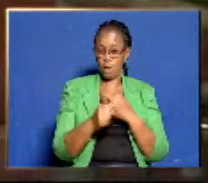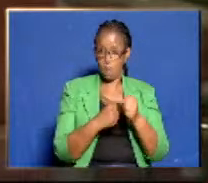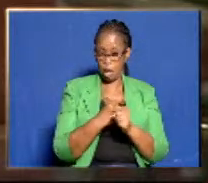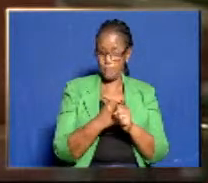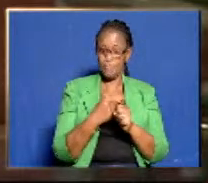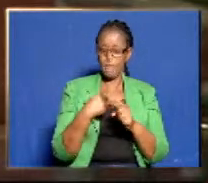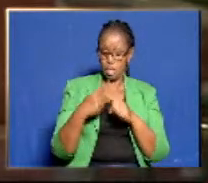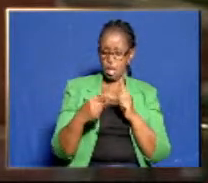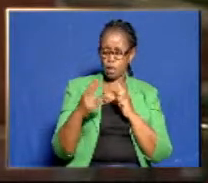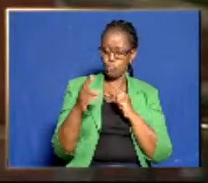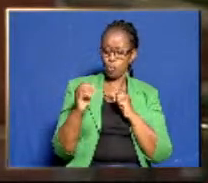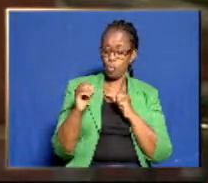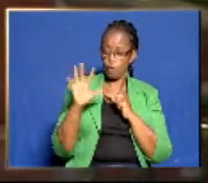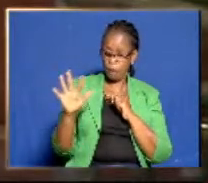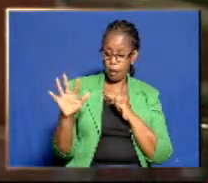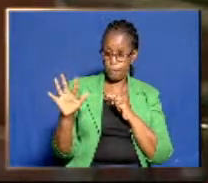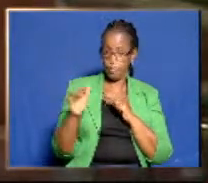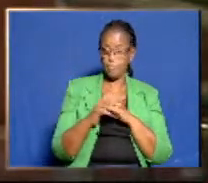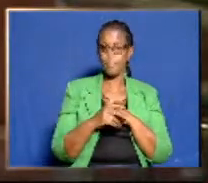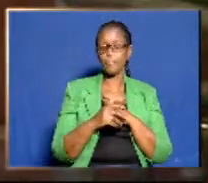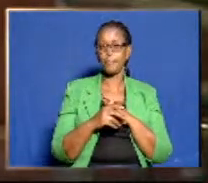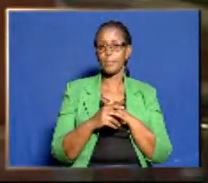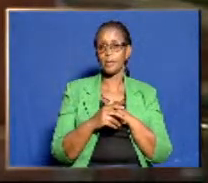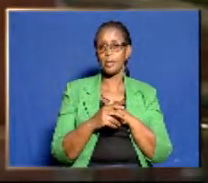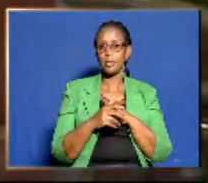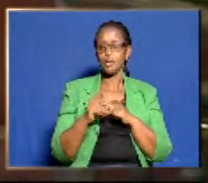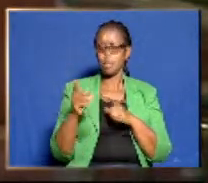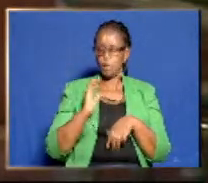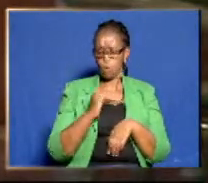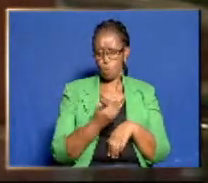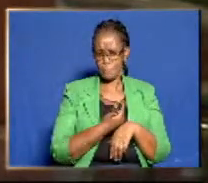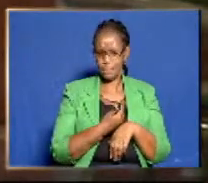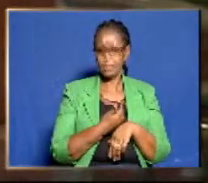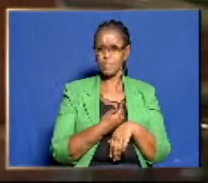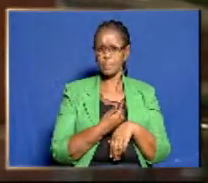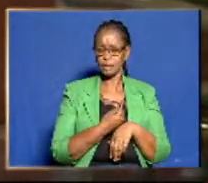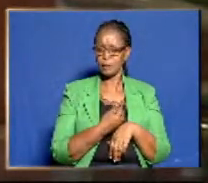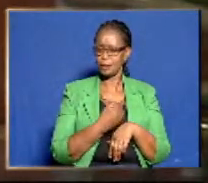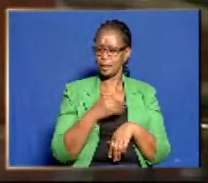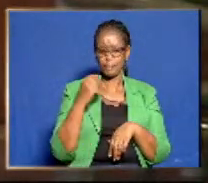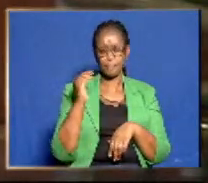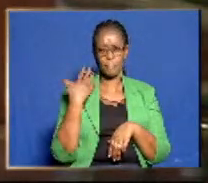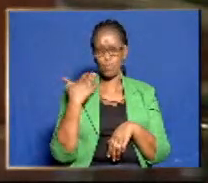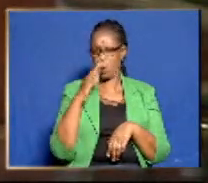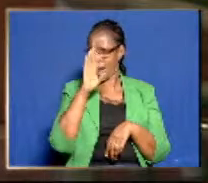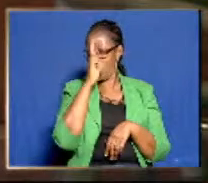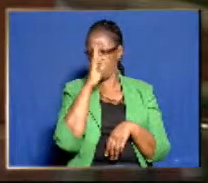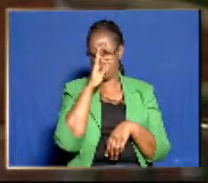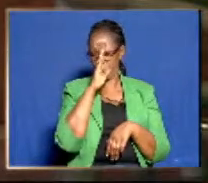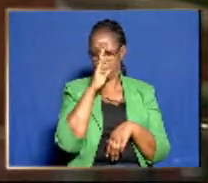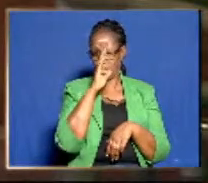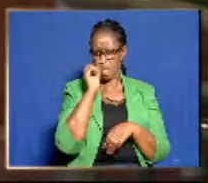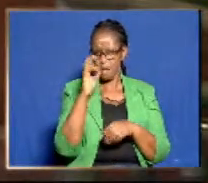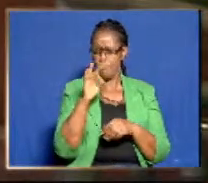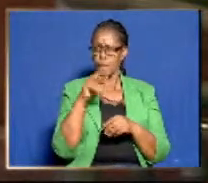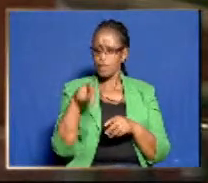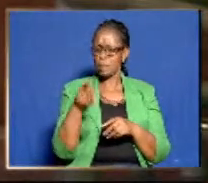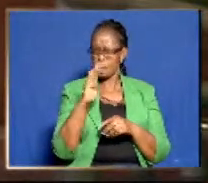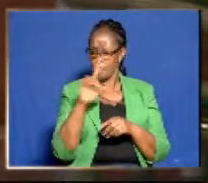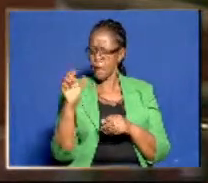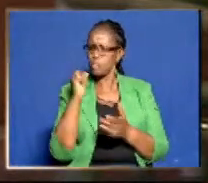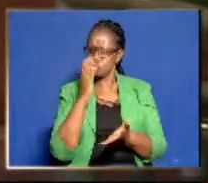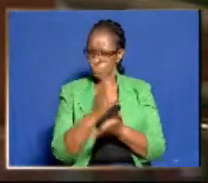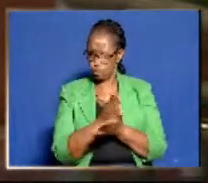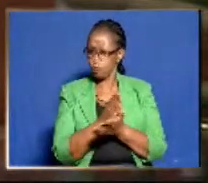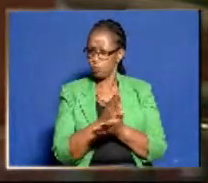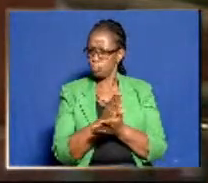year 2005. And, Mr. Speaker, the committee casted doubt on the authenticity of these pending bills. And with regard